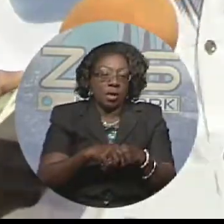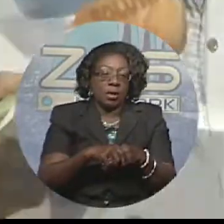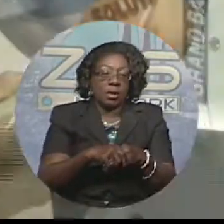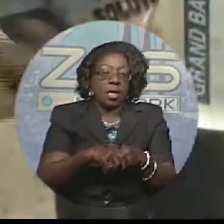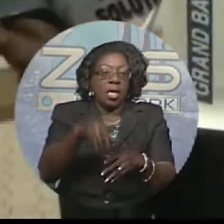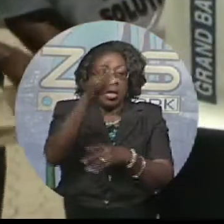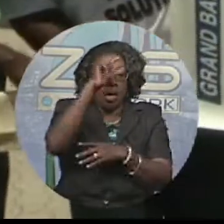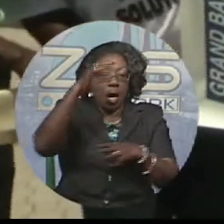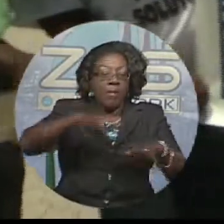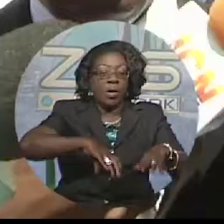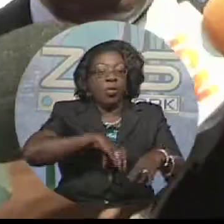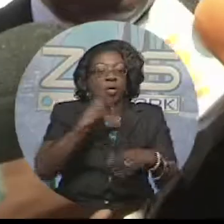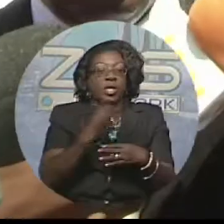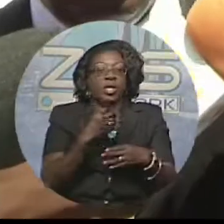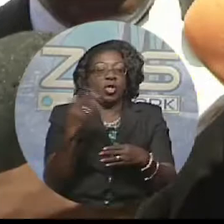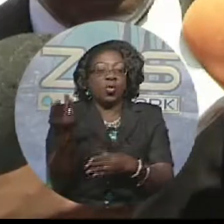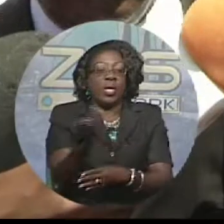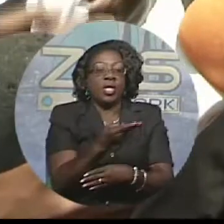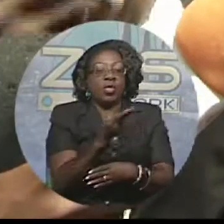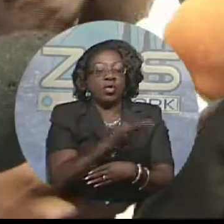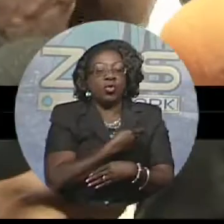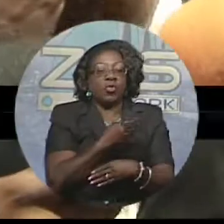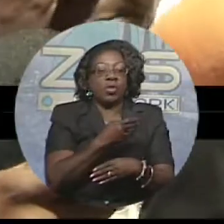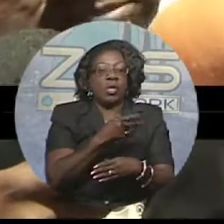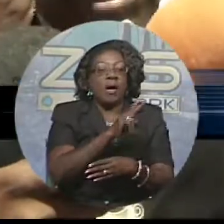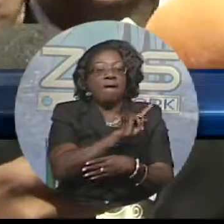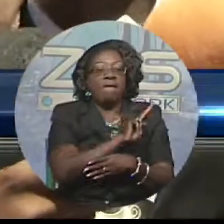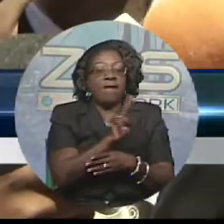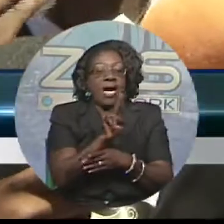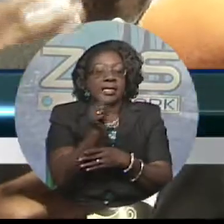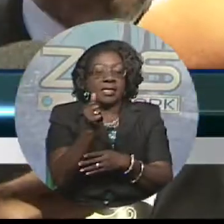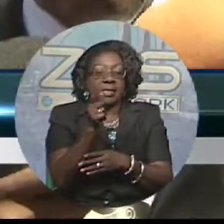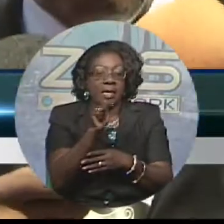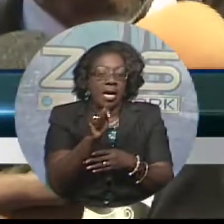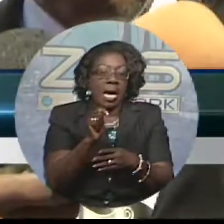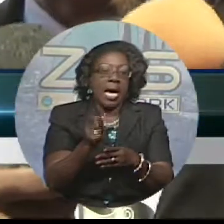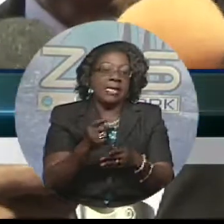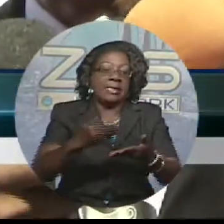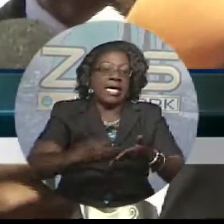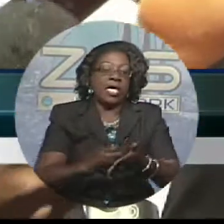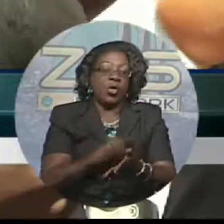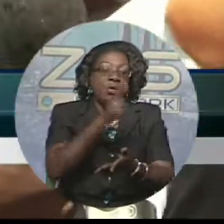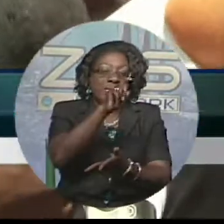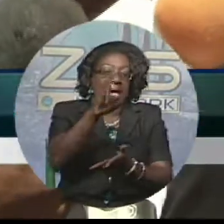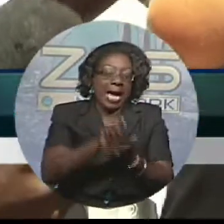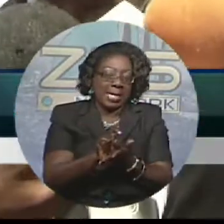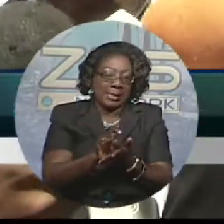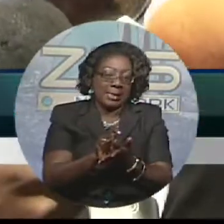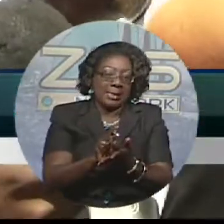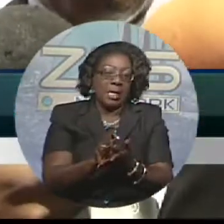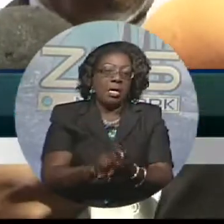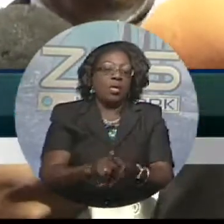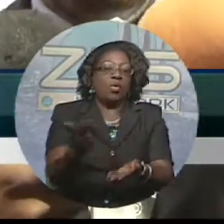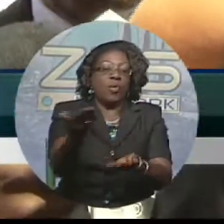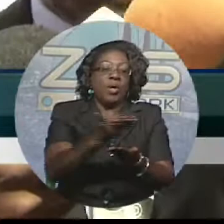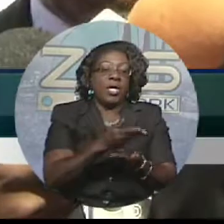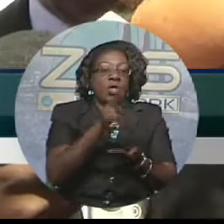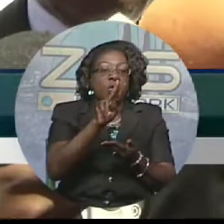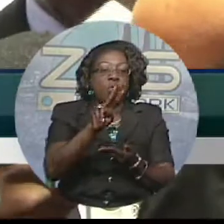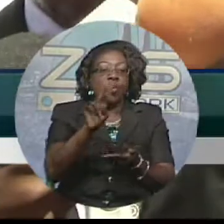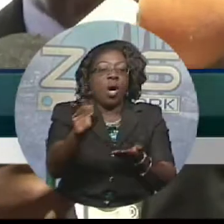The government wishes to introduce VAT as a new source of revenue to the tune of $200 million per